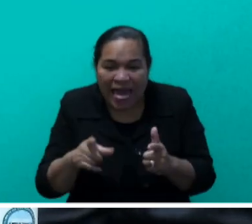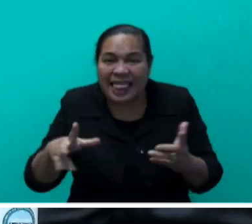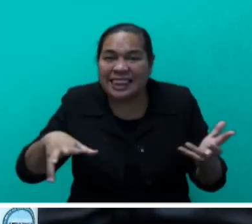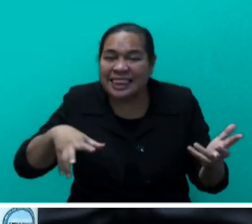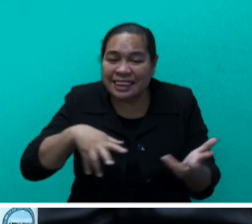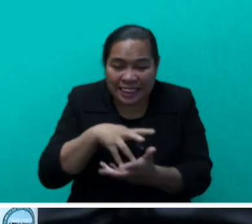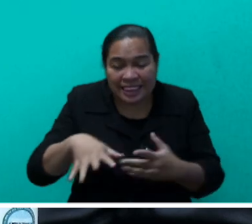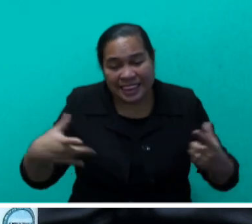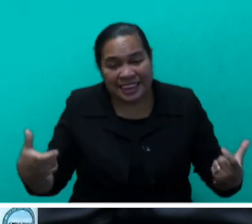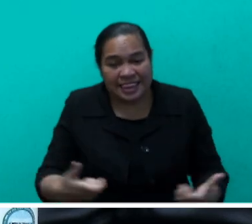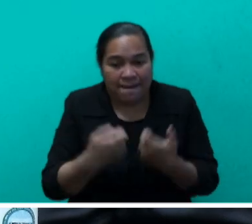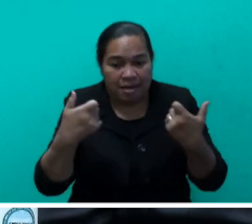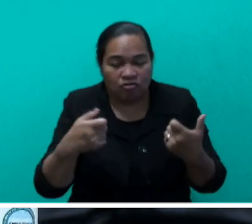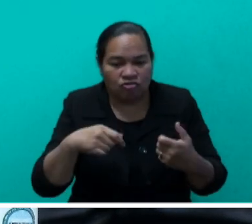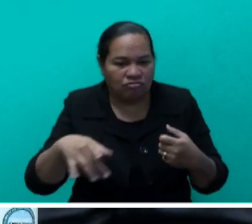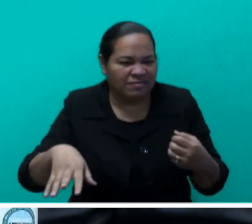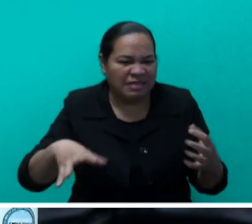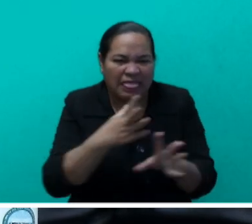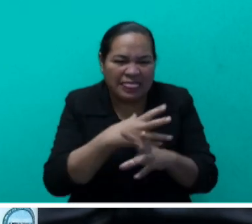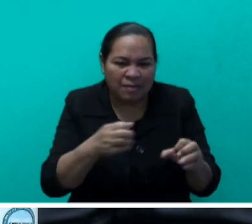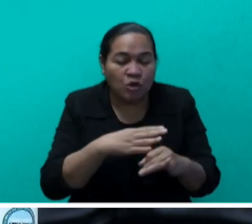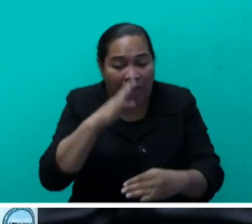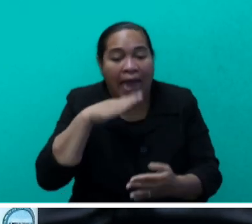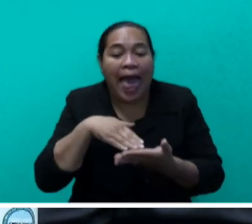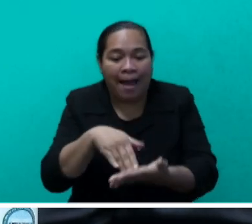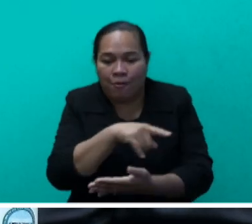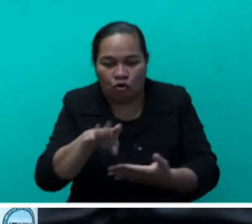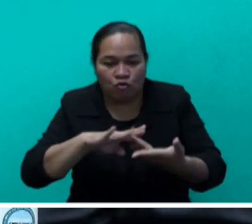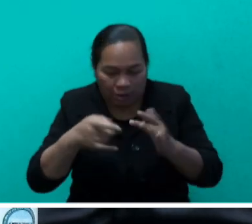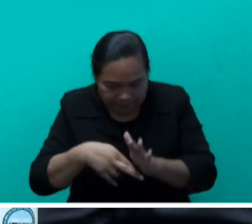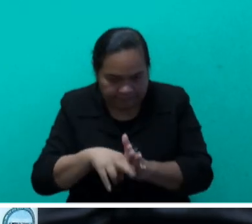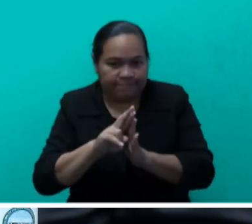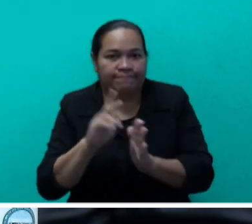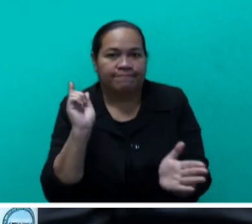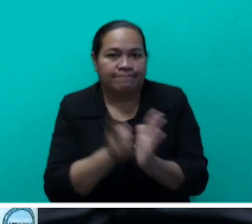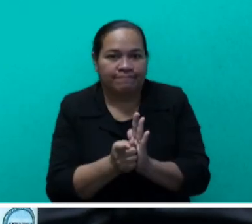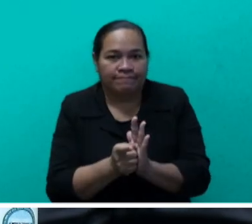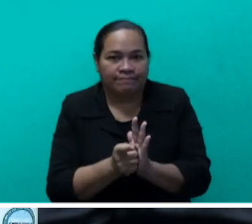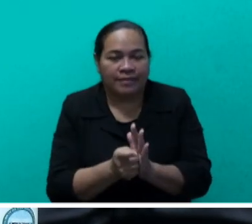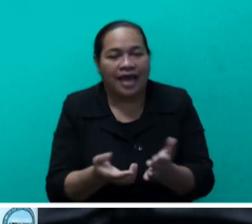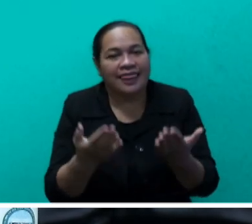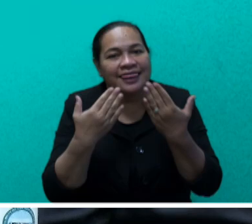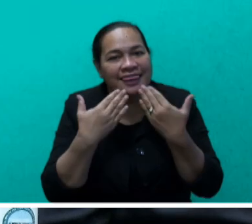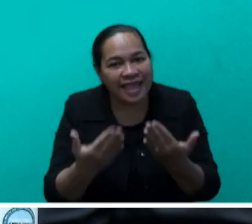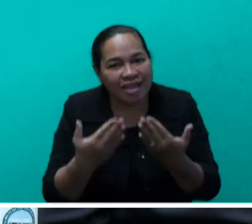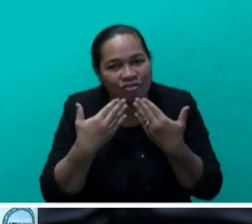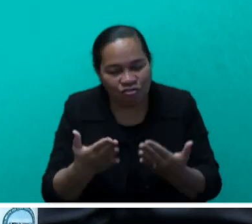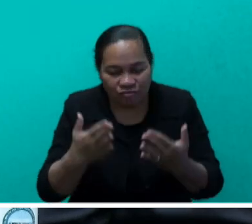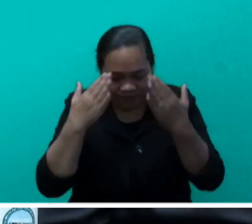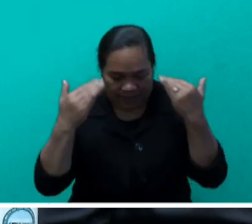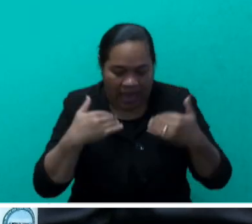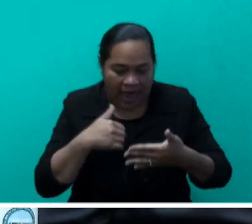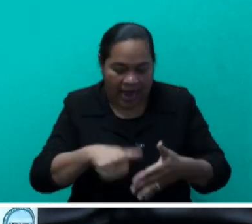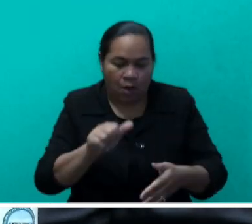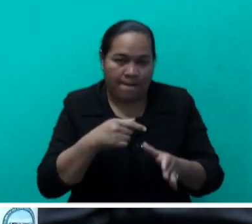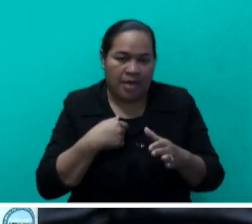and help the community recover more quickly when floods do occur. Thank you, Mr. Speaker, for allowing me to respond to the question.